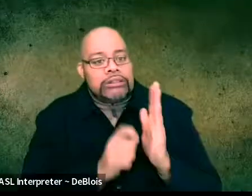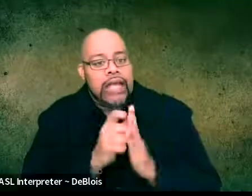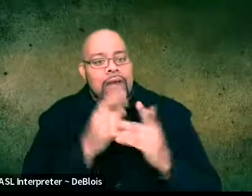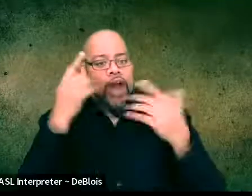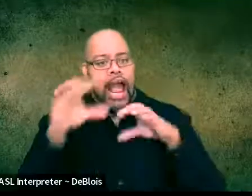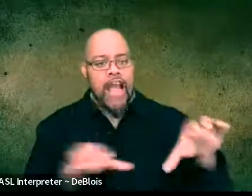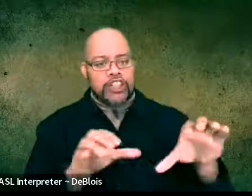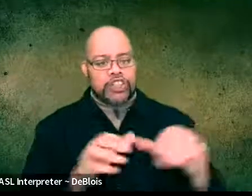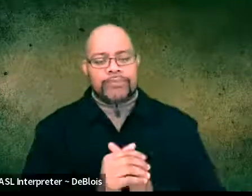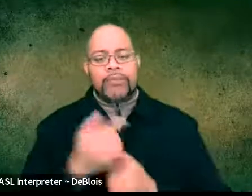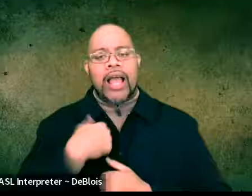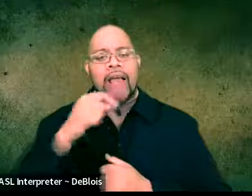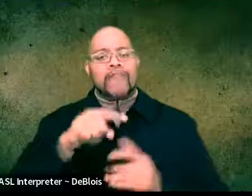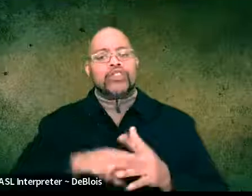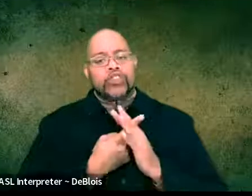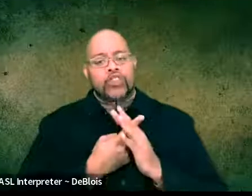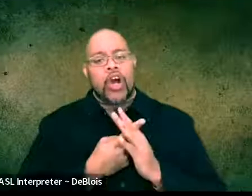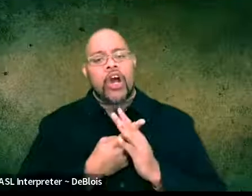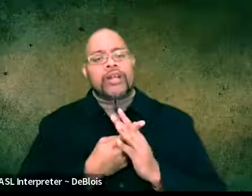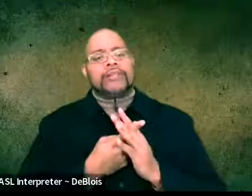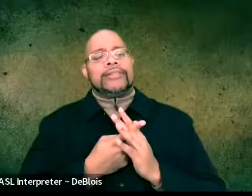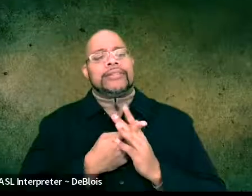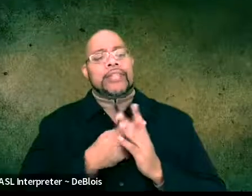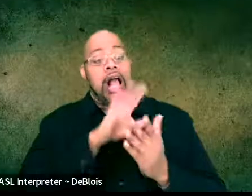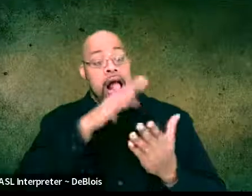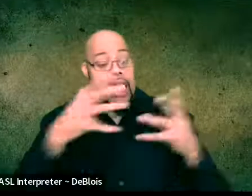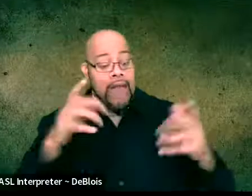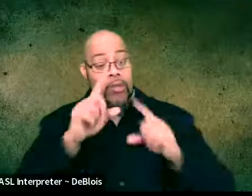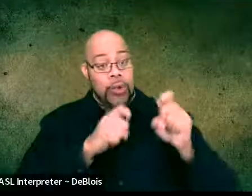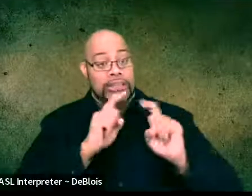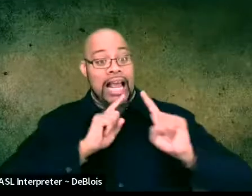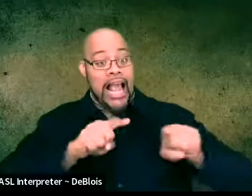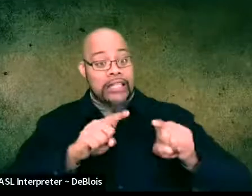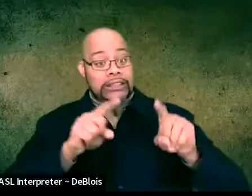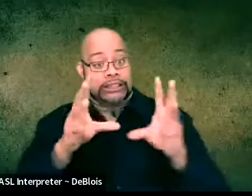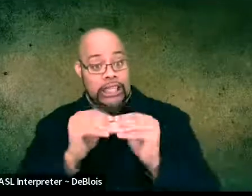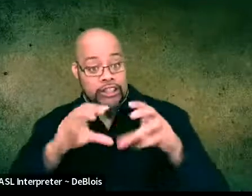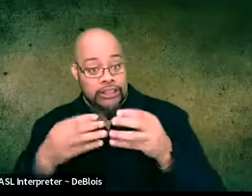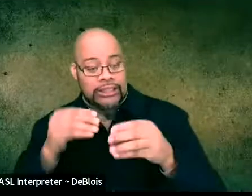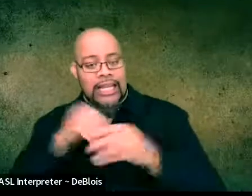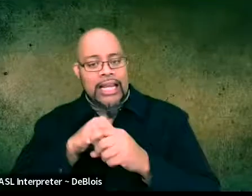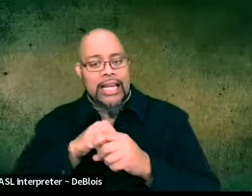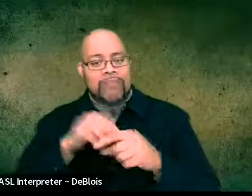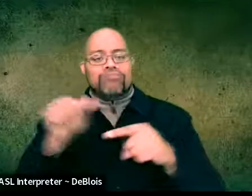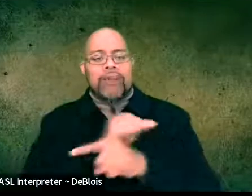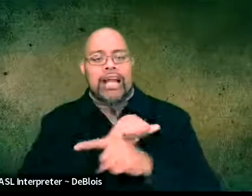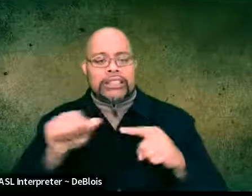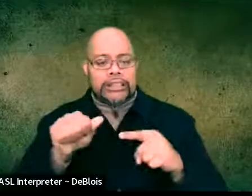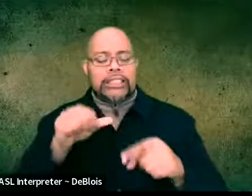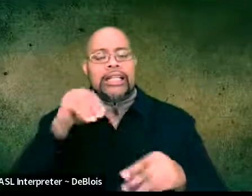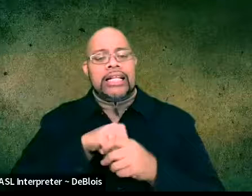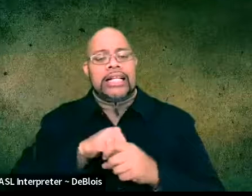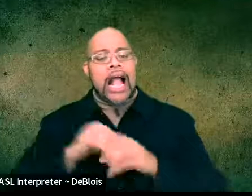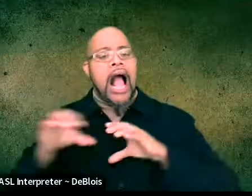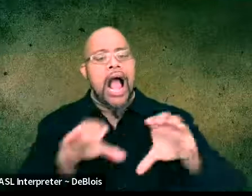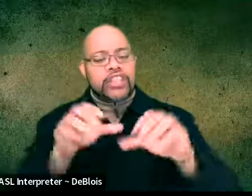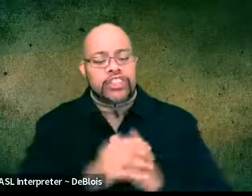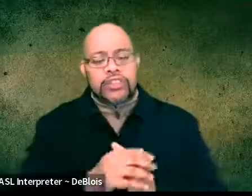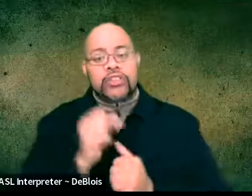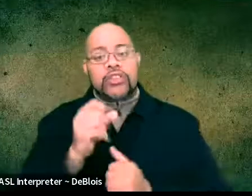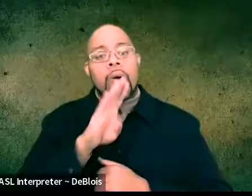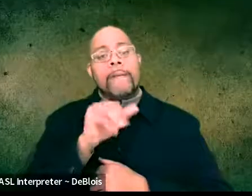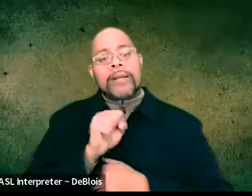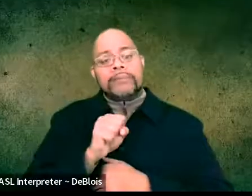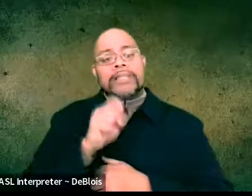action. We have to start putting a lot of these questions and answer sessions into practice, into action. So